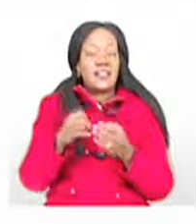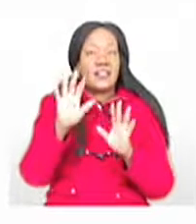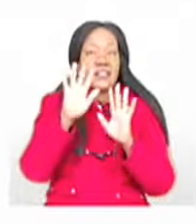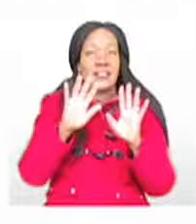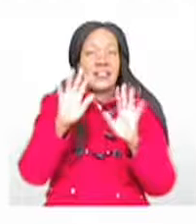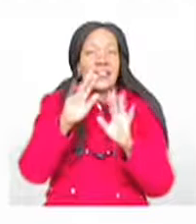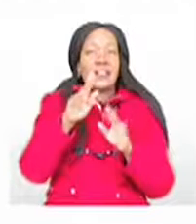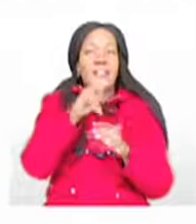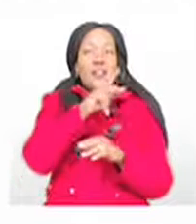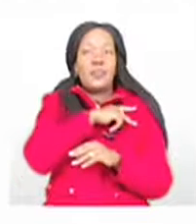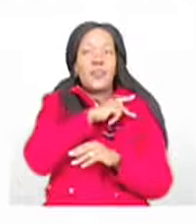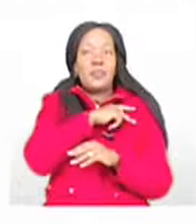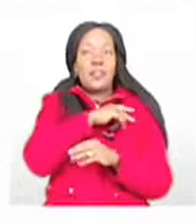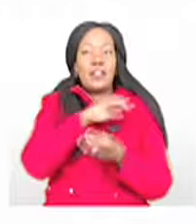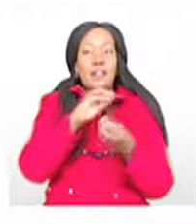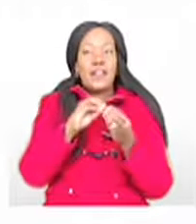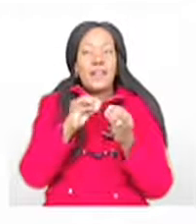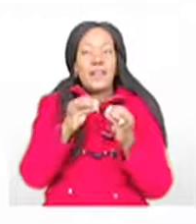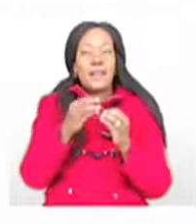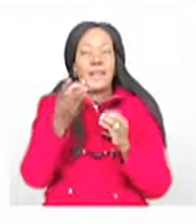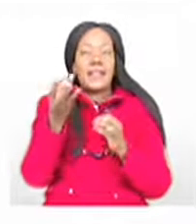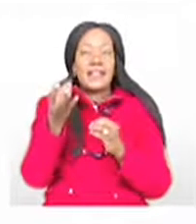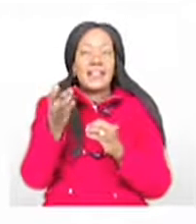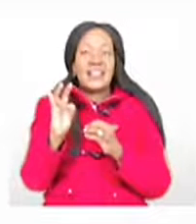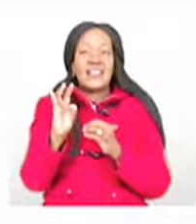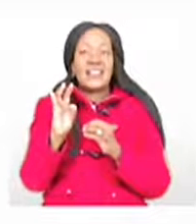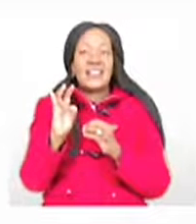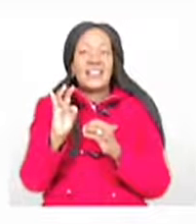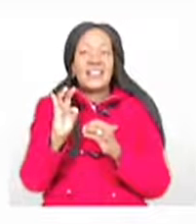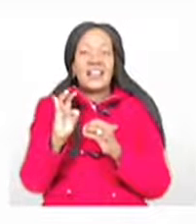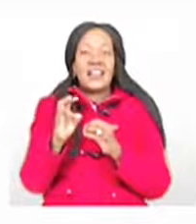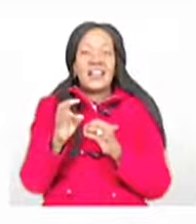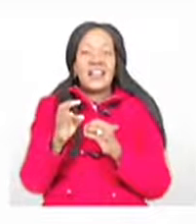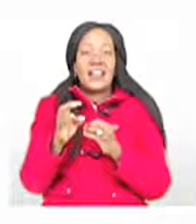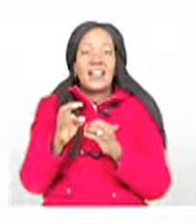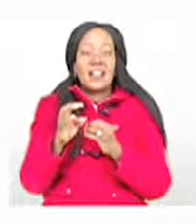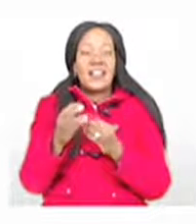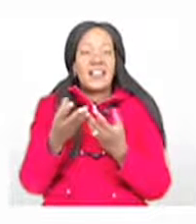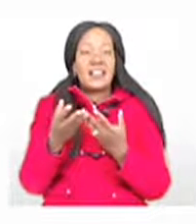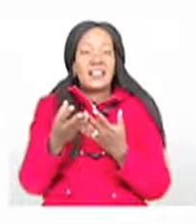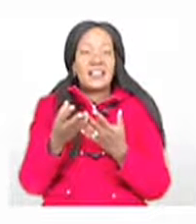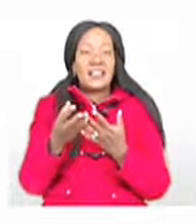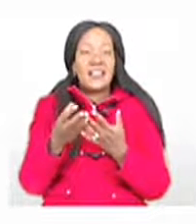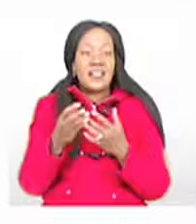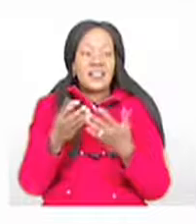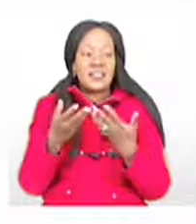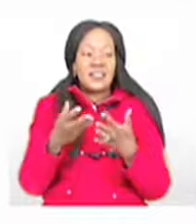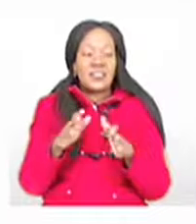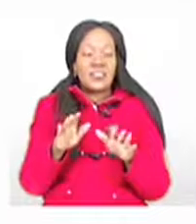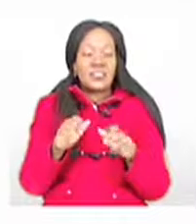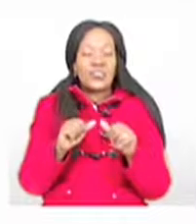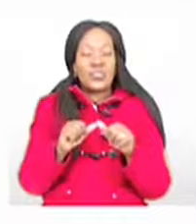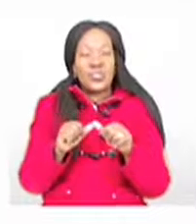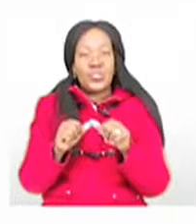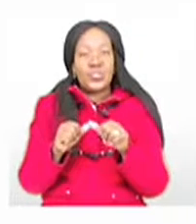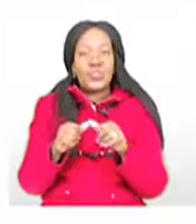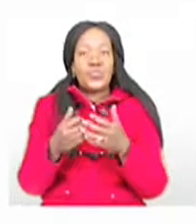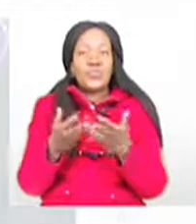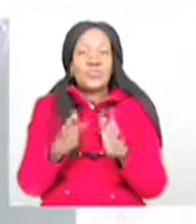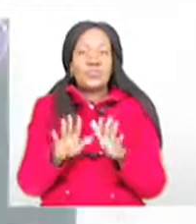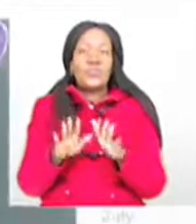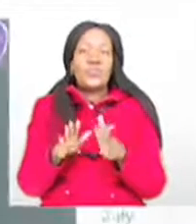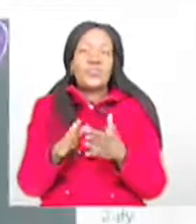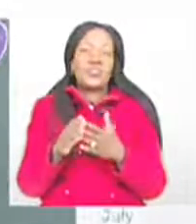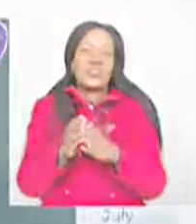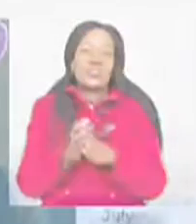purple for number 7. Let's do that activity as we finish our booklet.